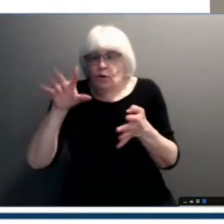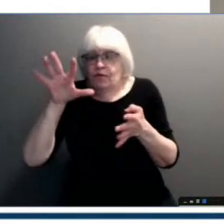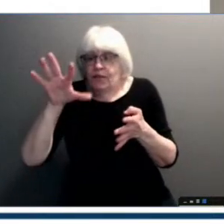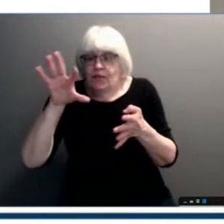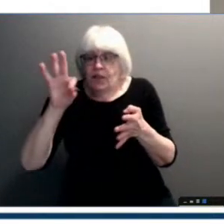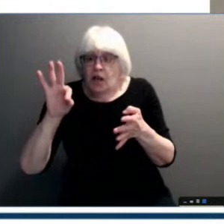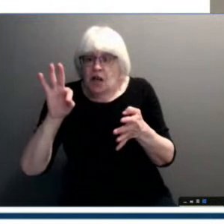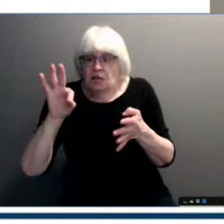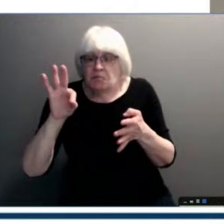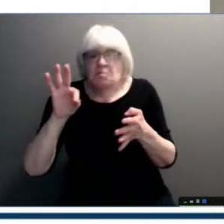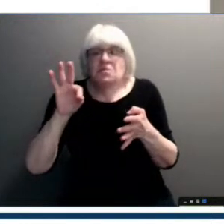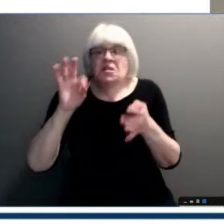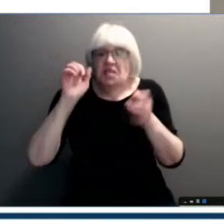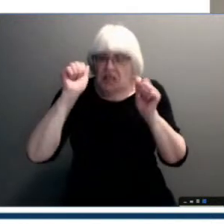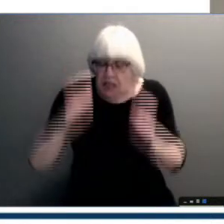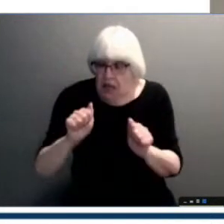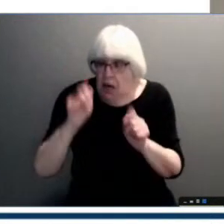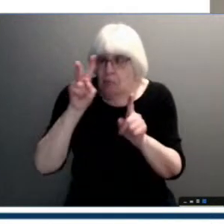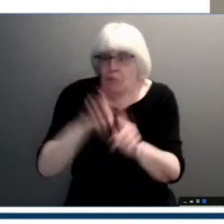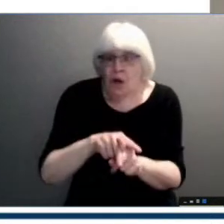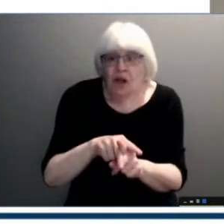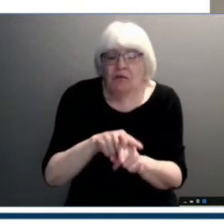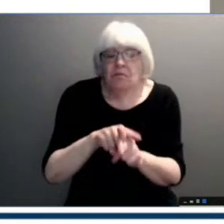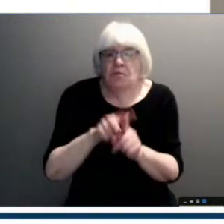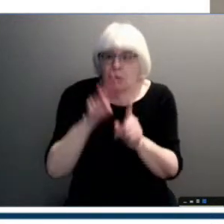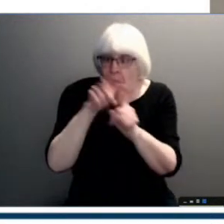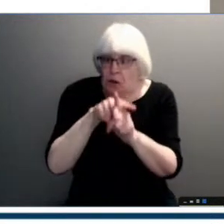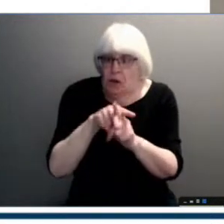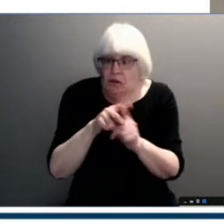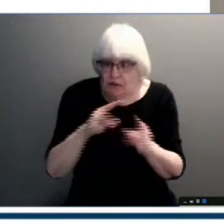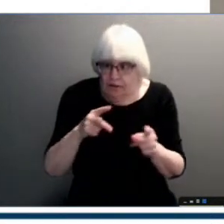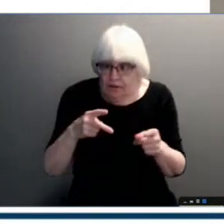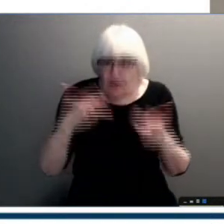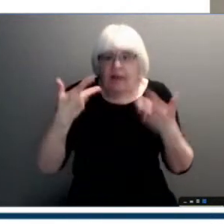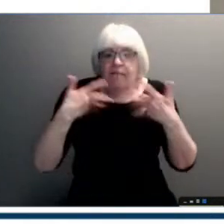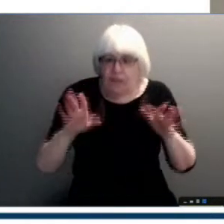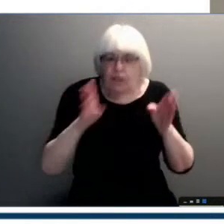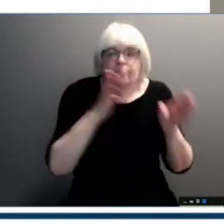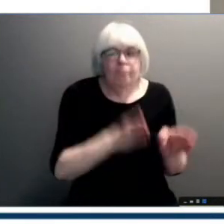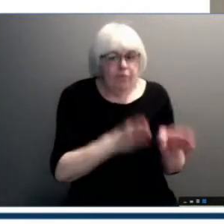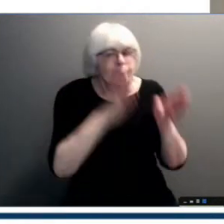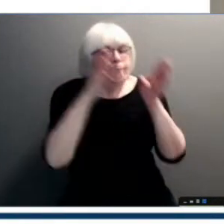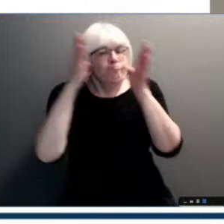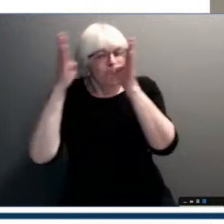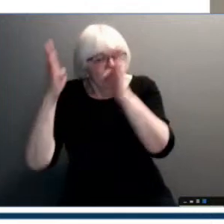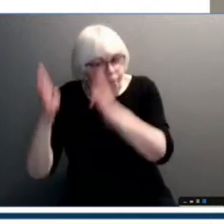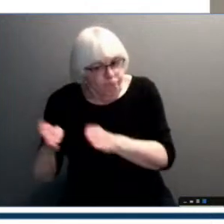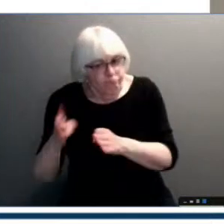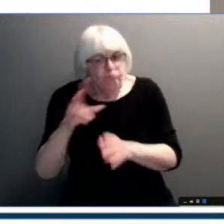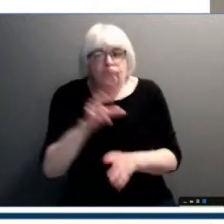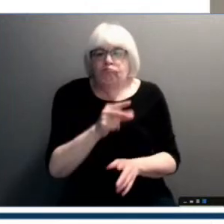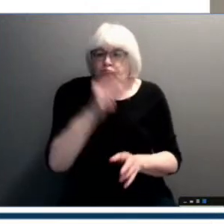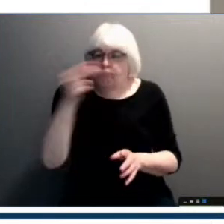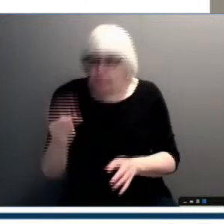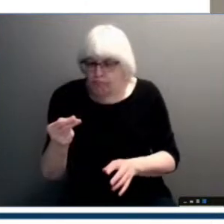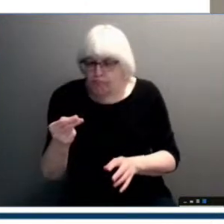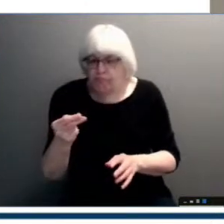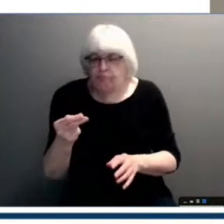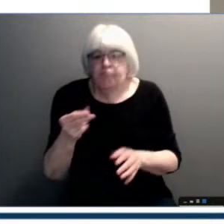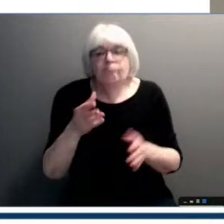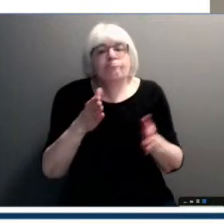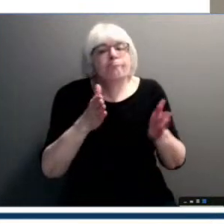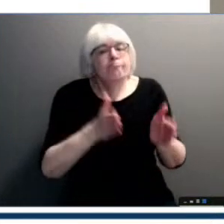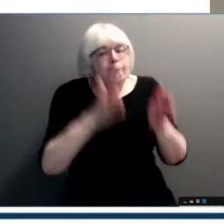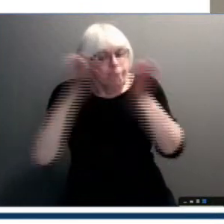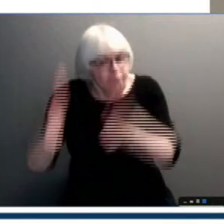other things, then we'll give them a reasonable chance, and then we go to the next age cohort and the next age cohort. It's not that we're saying you